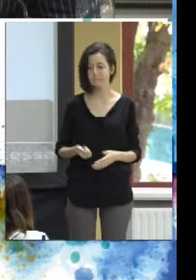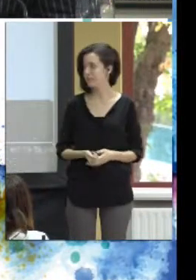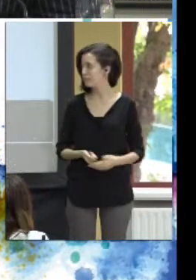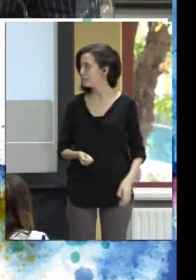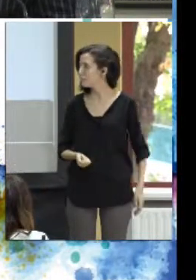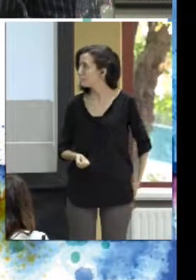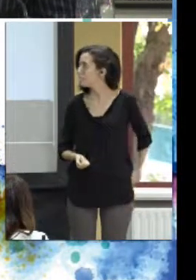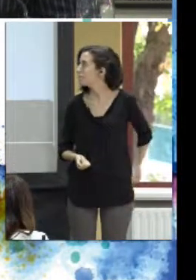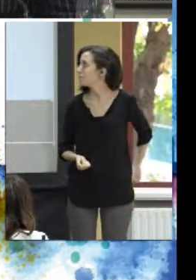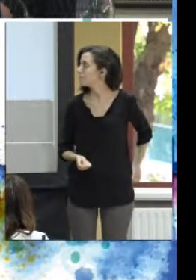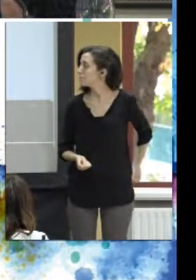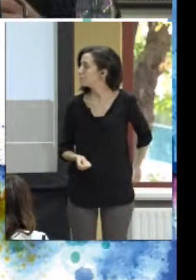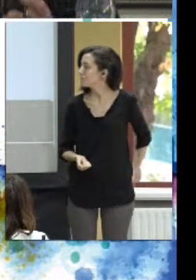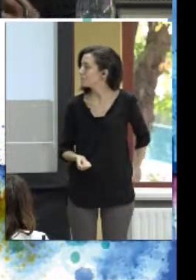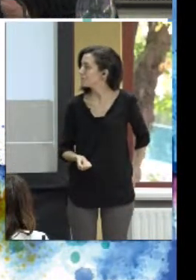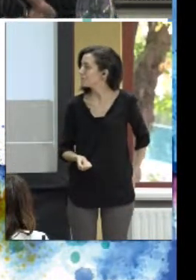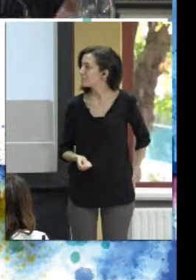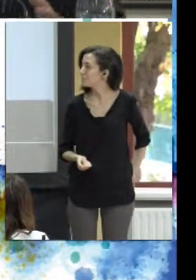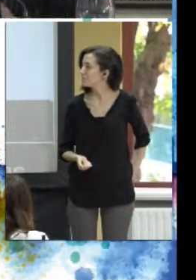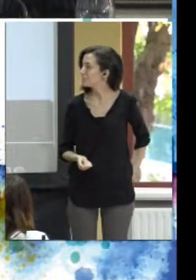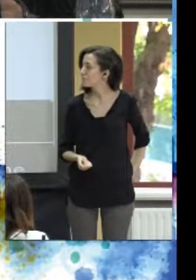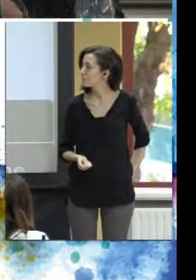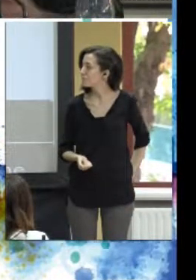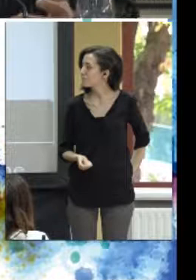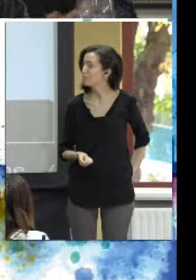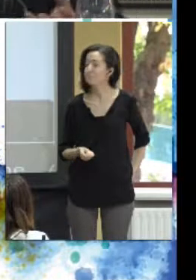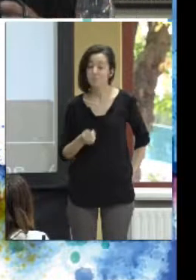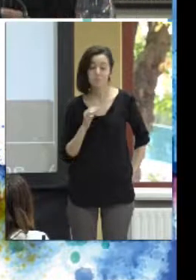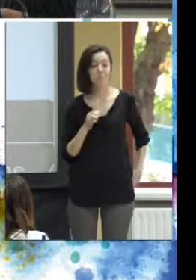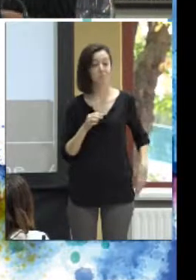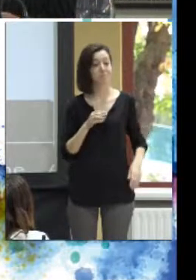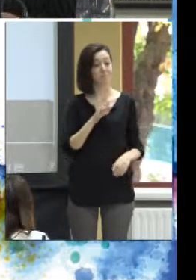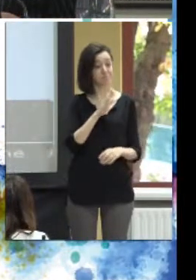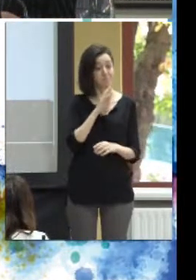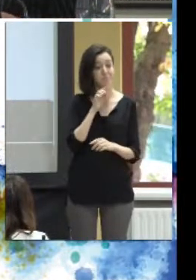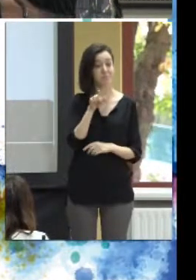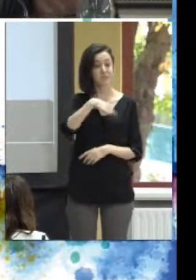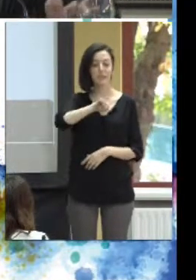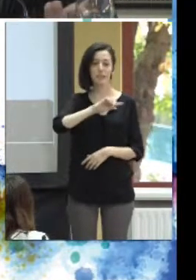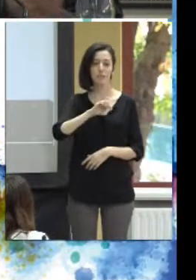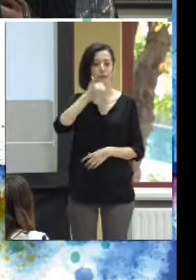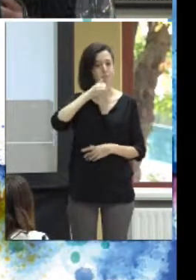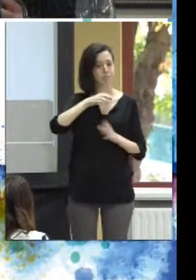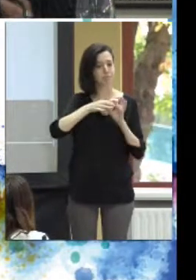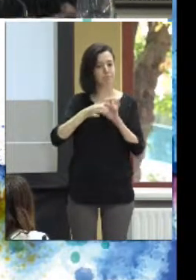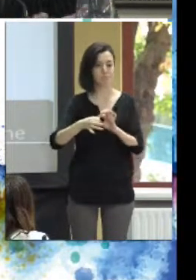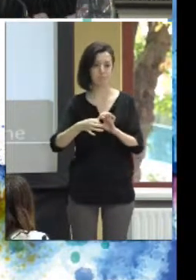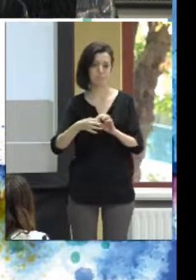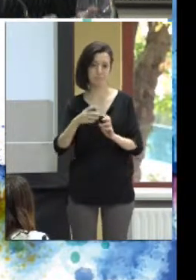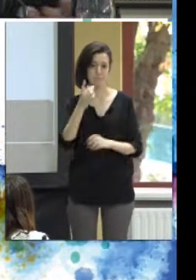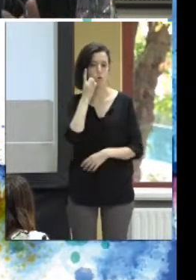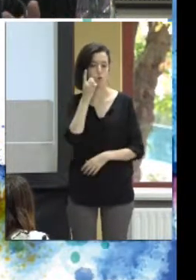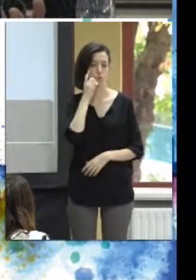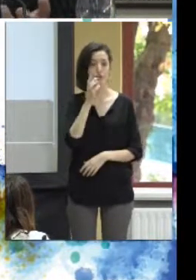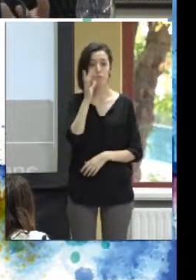And the phone is not just there to give it a phone. I mean, I think the technology which